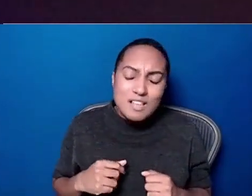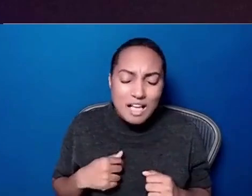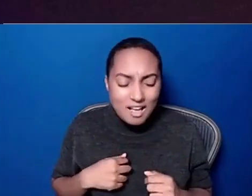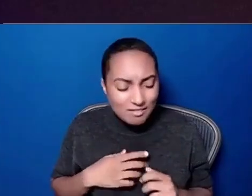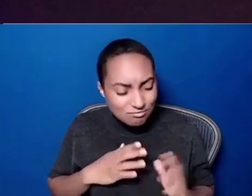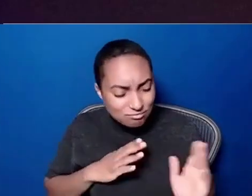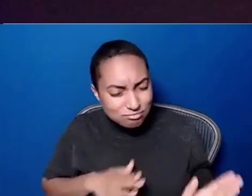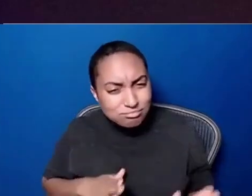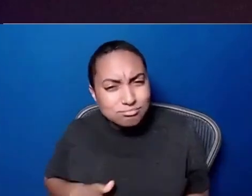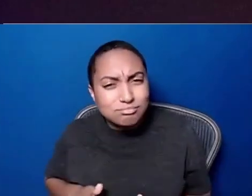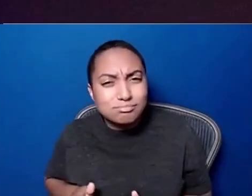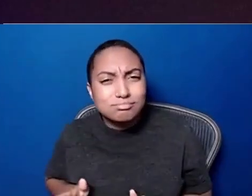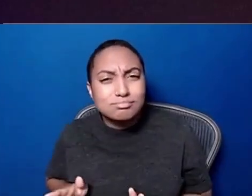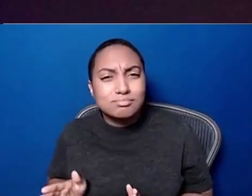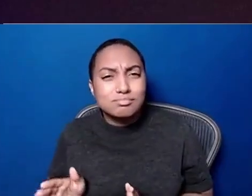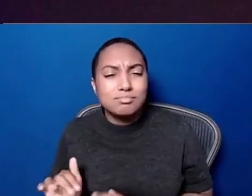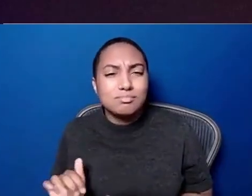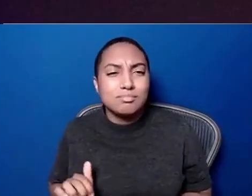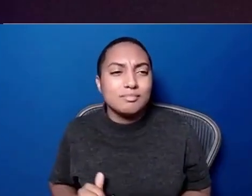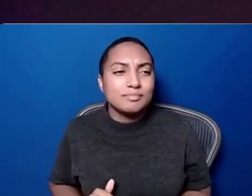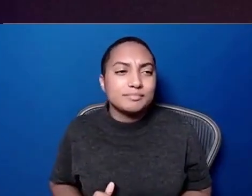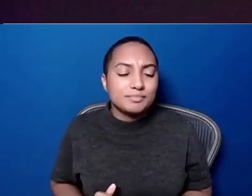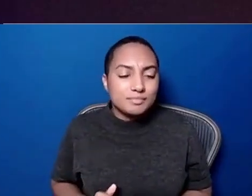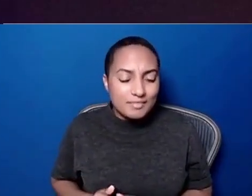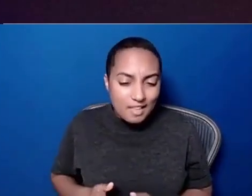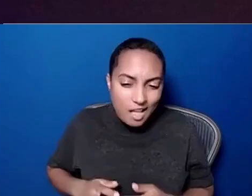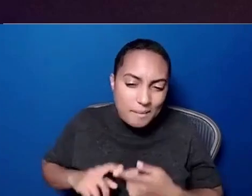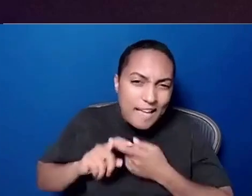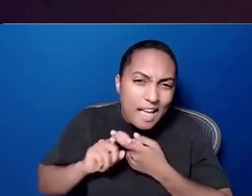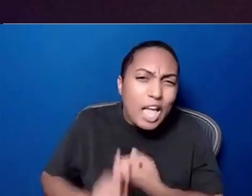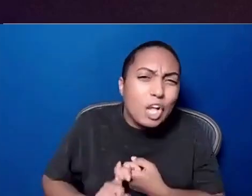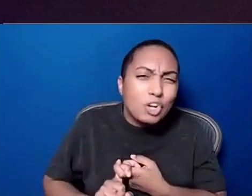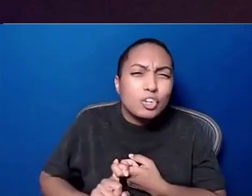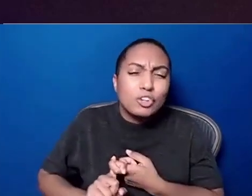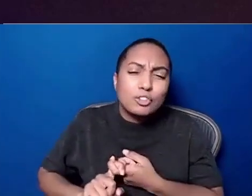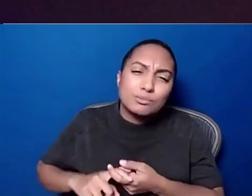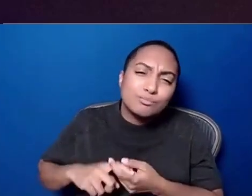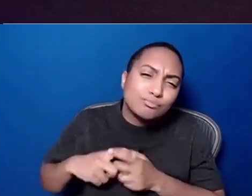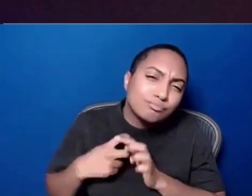In that love, anchoring me and remembering